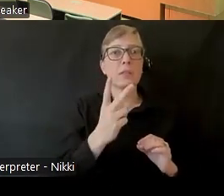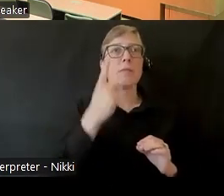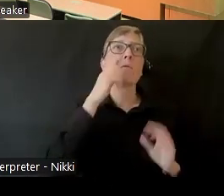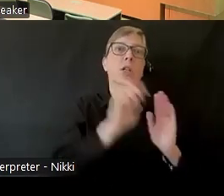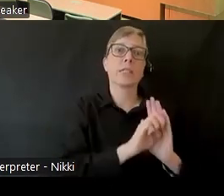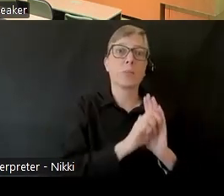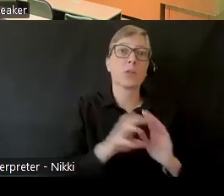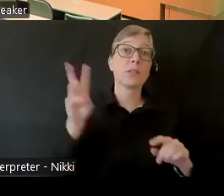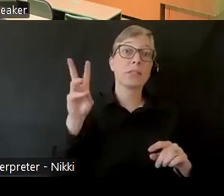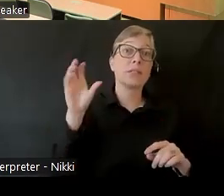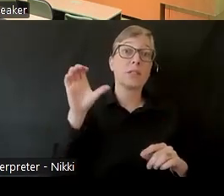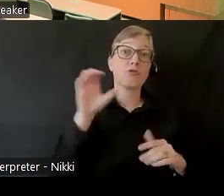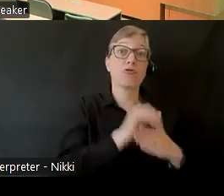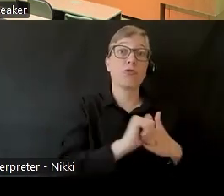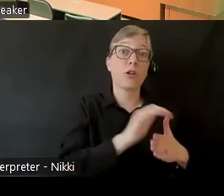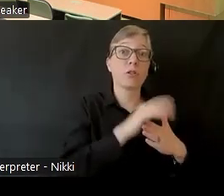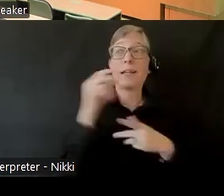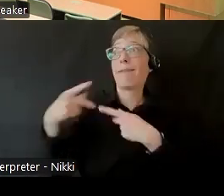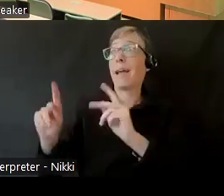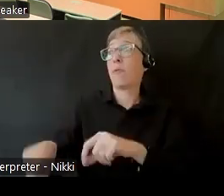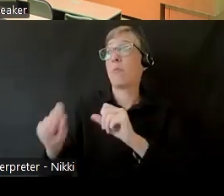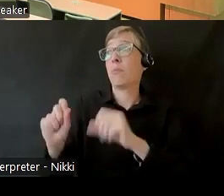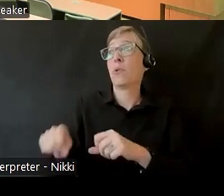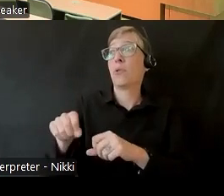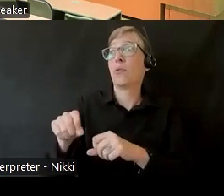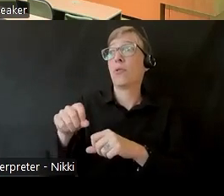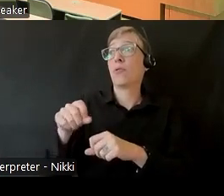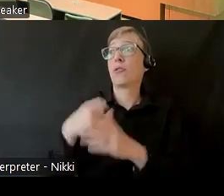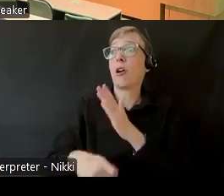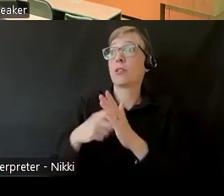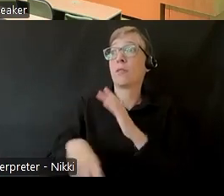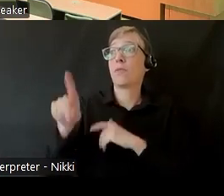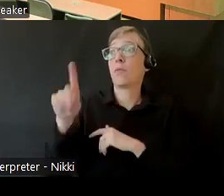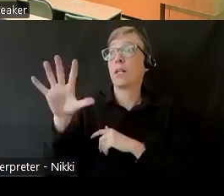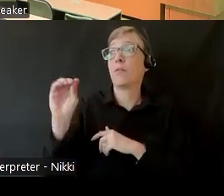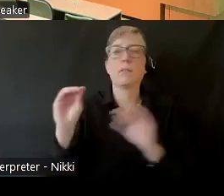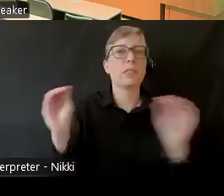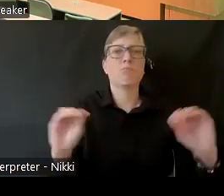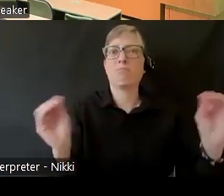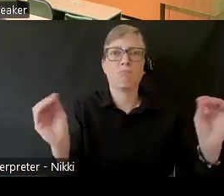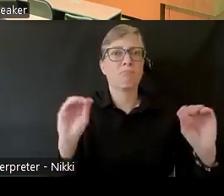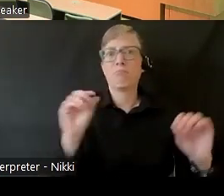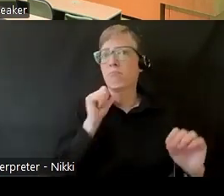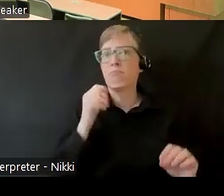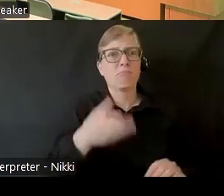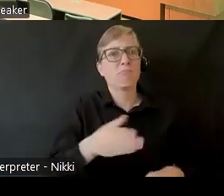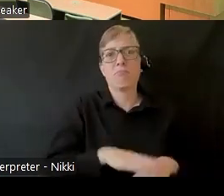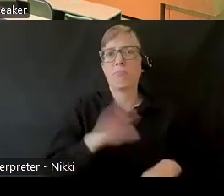$600 and then an allowable rate of $150. It doesn't exist there on the